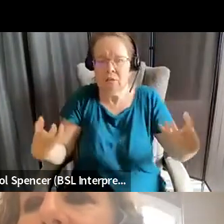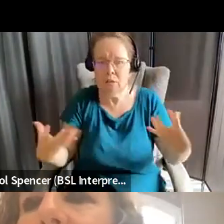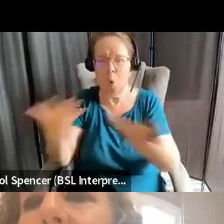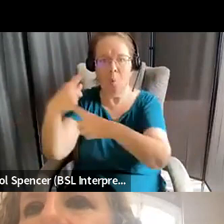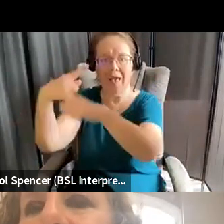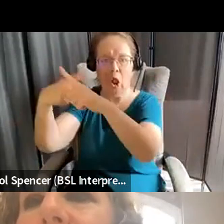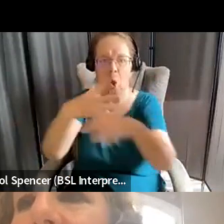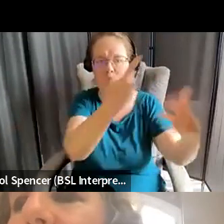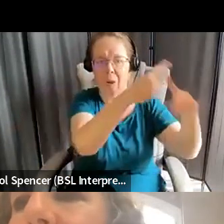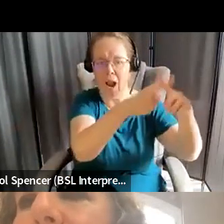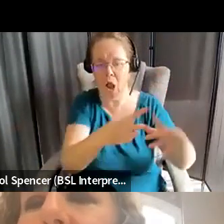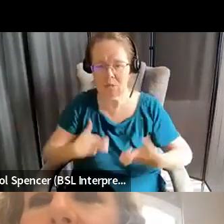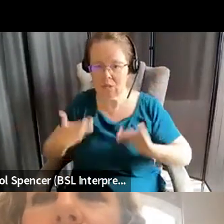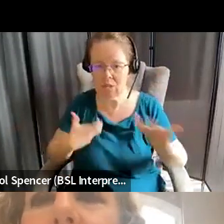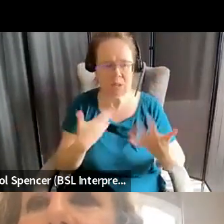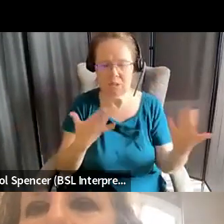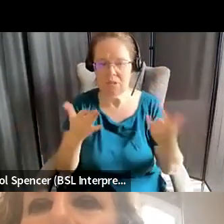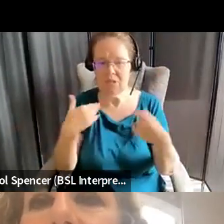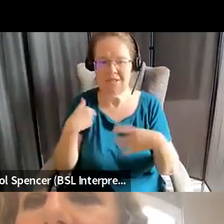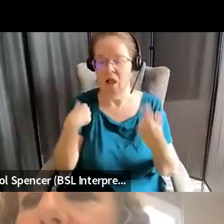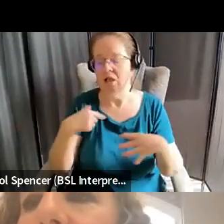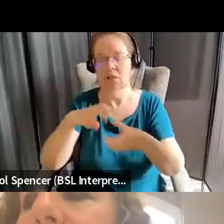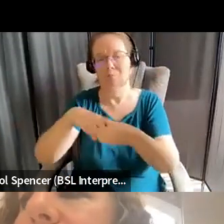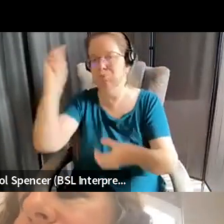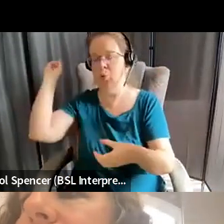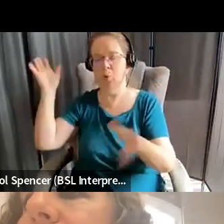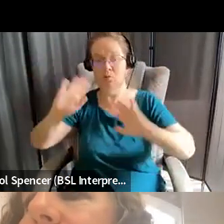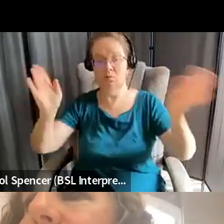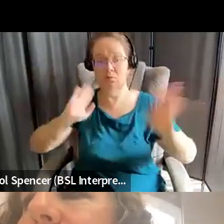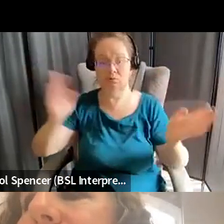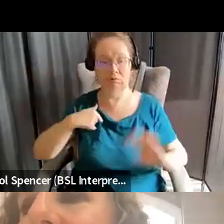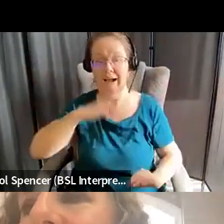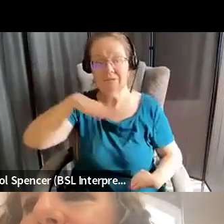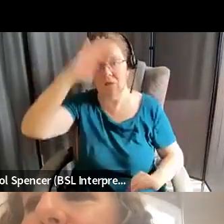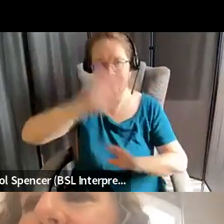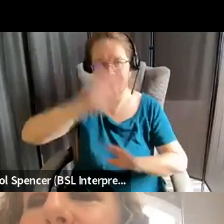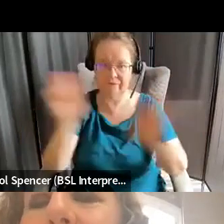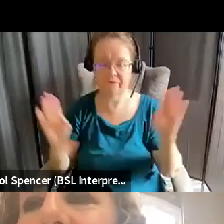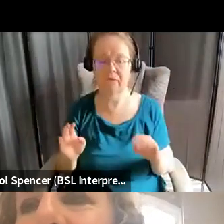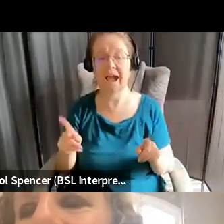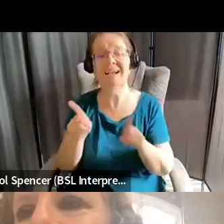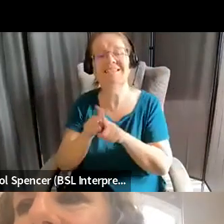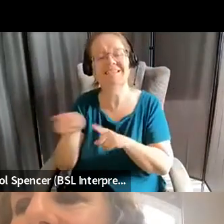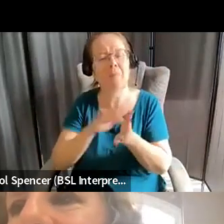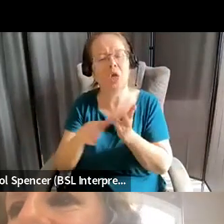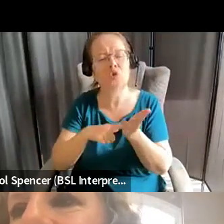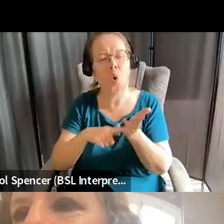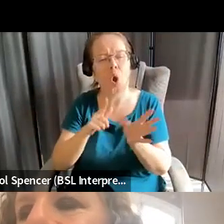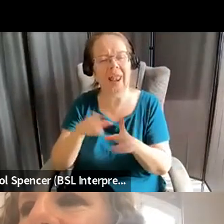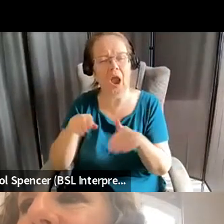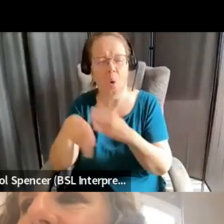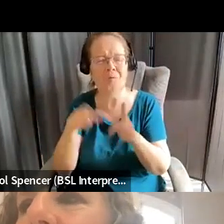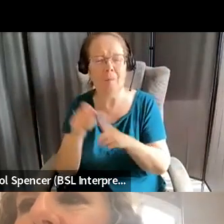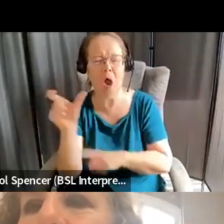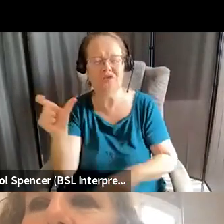them. I just navigate off websites or navigate off things. Similar to Holly with passwords. Yeah, that's just,